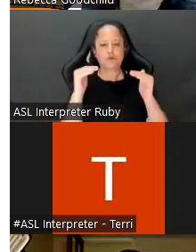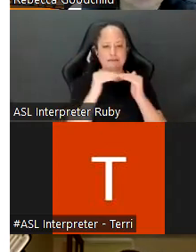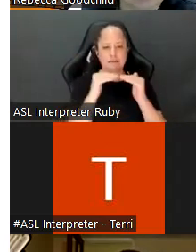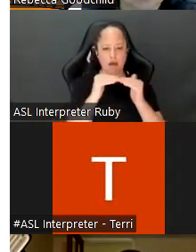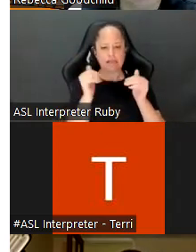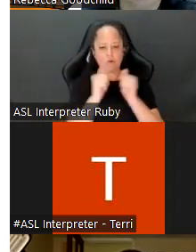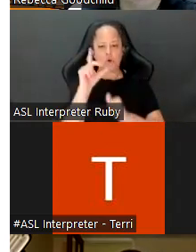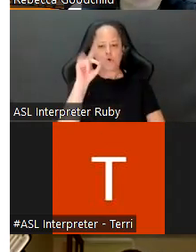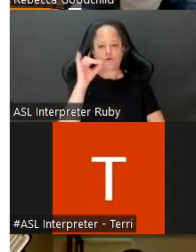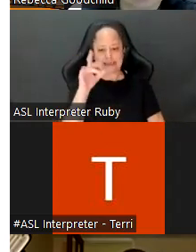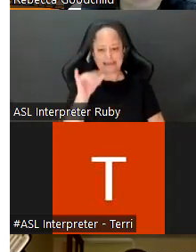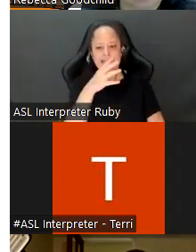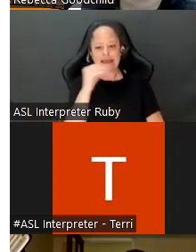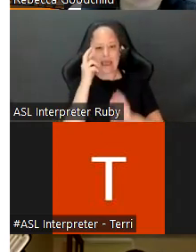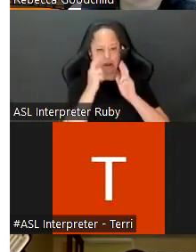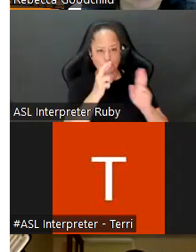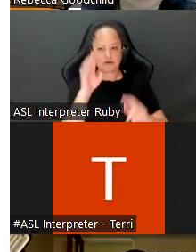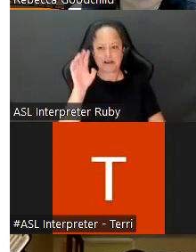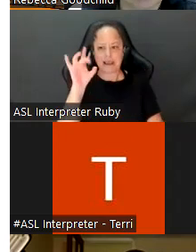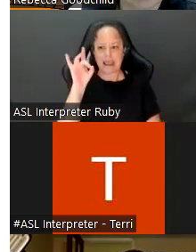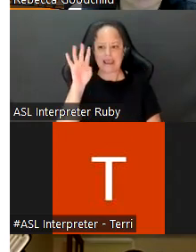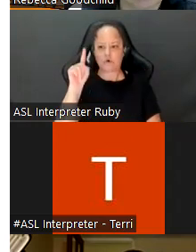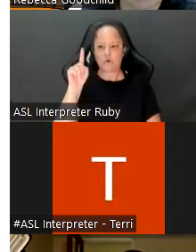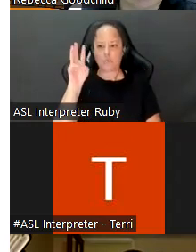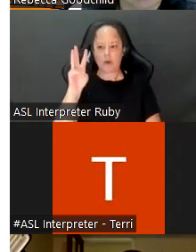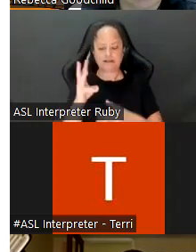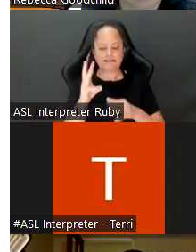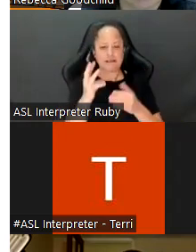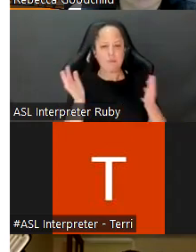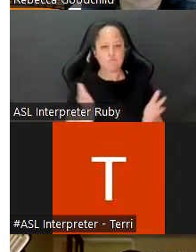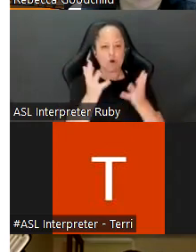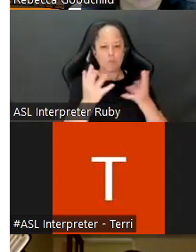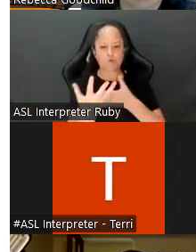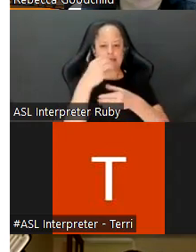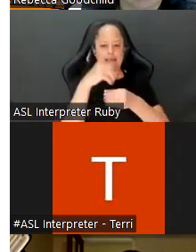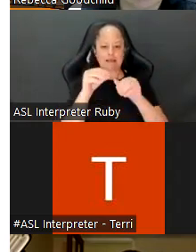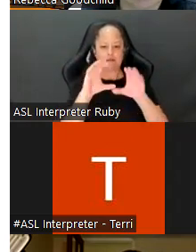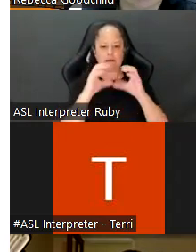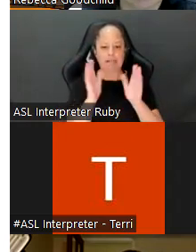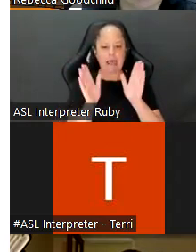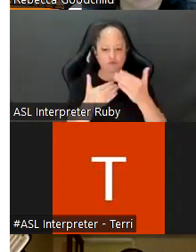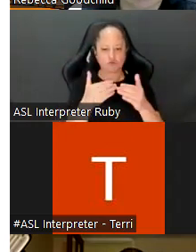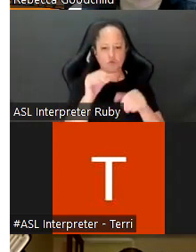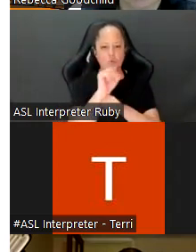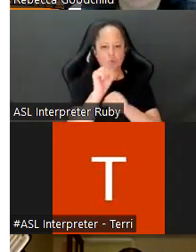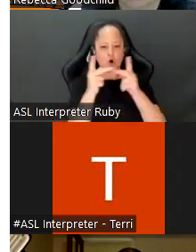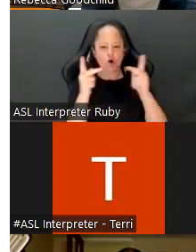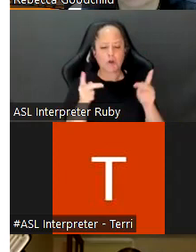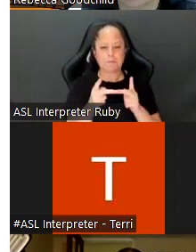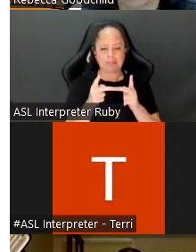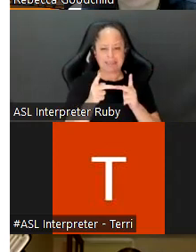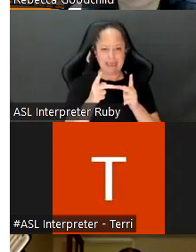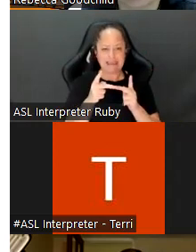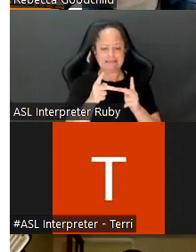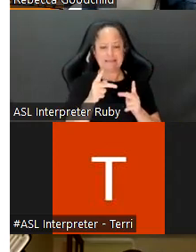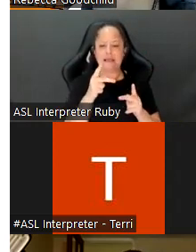respect, or 8416, promotes an inclusive classroom or workplace environment that is free from harassment, prejudice, or